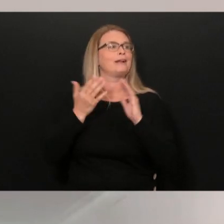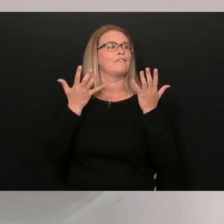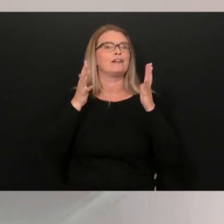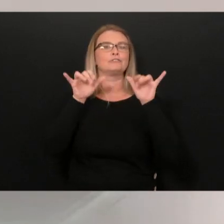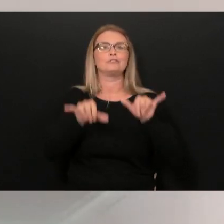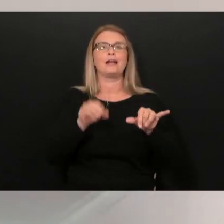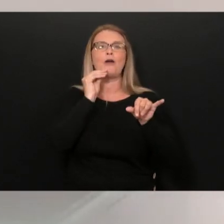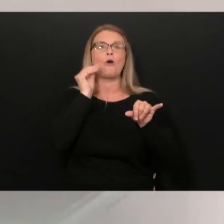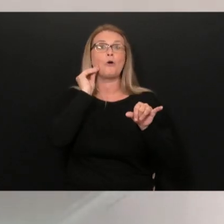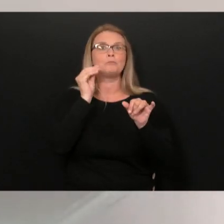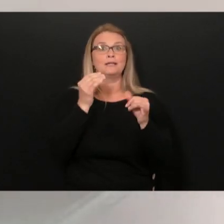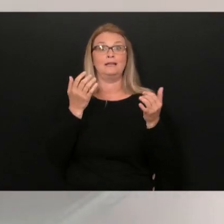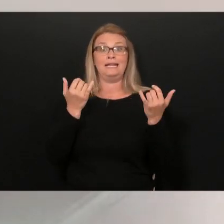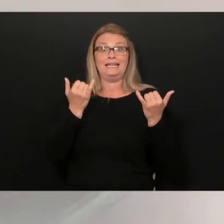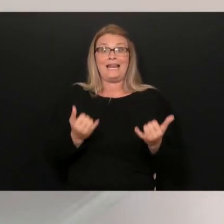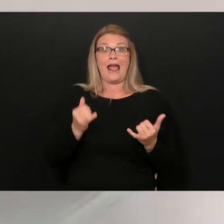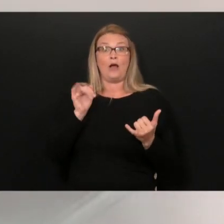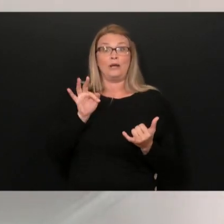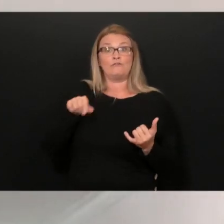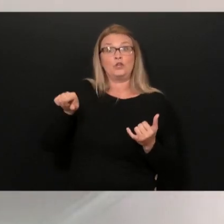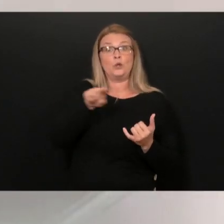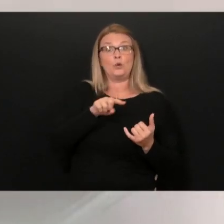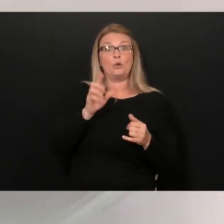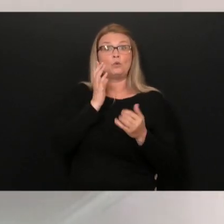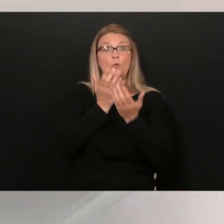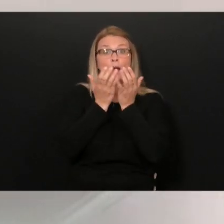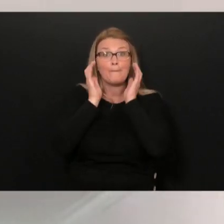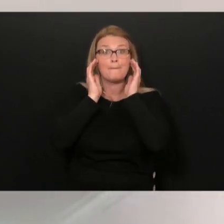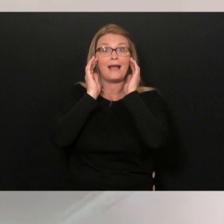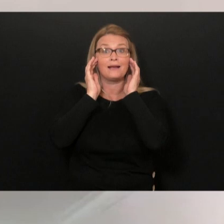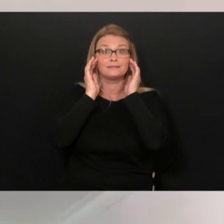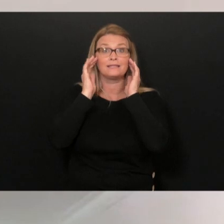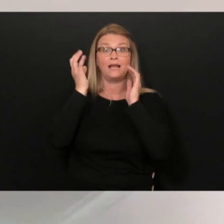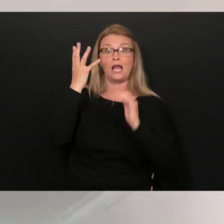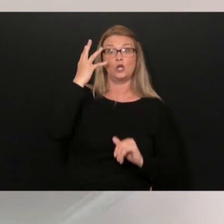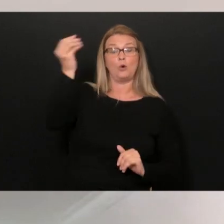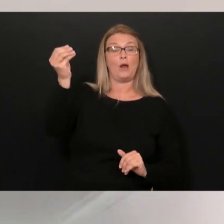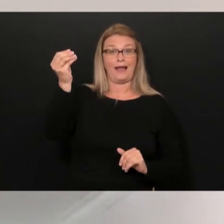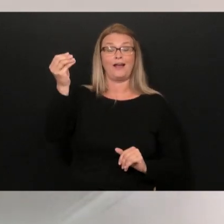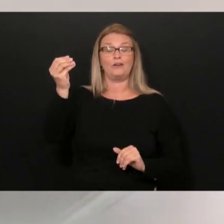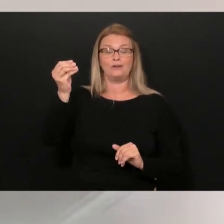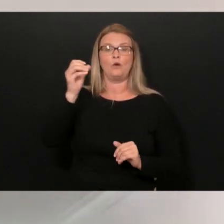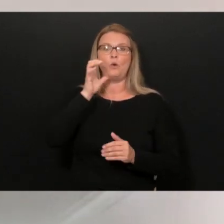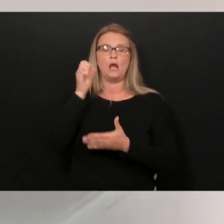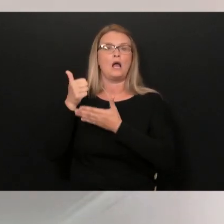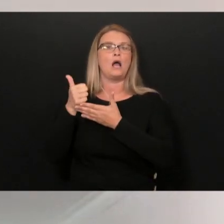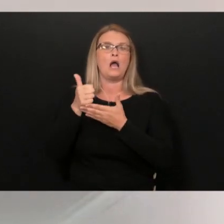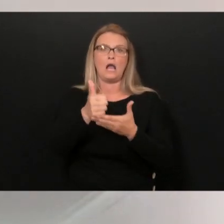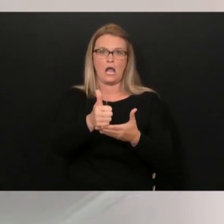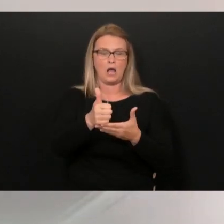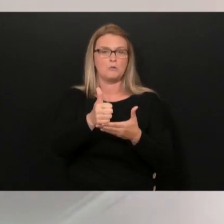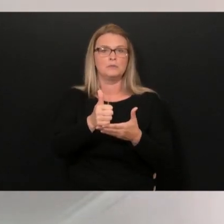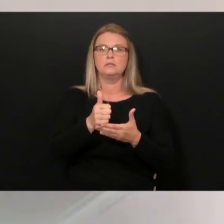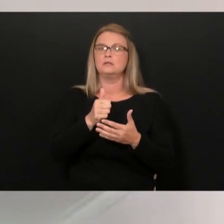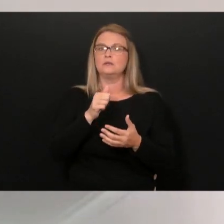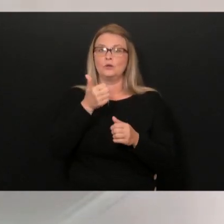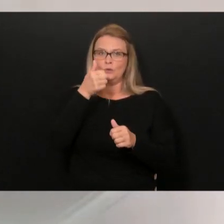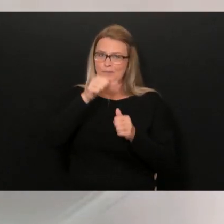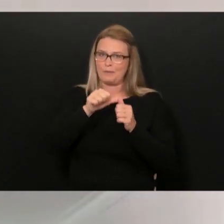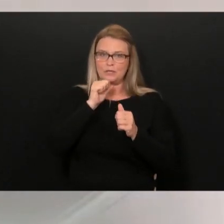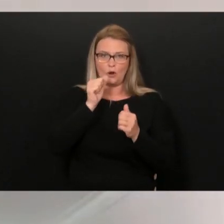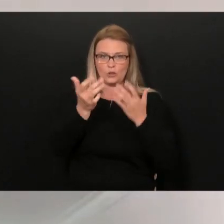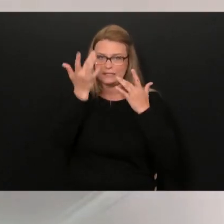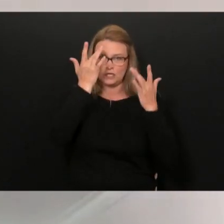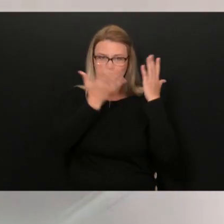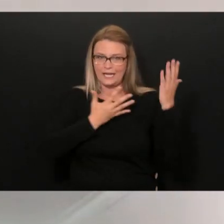wear masks, we not only protect ourselves from the coronavirus infection, we don't touch our mouth, our nose, and we